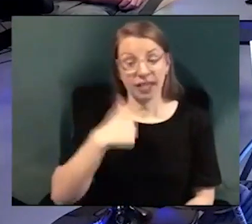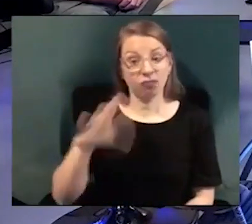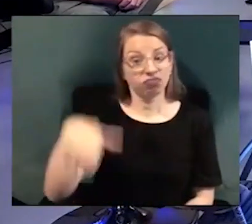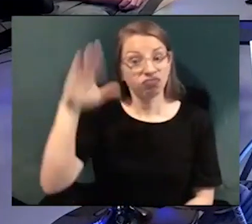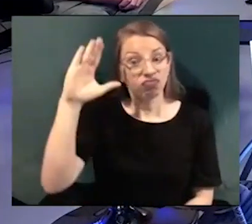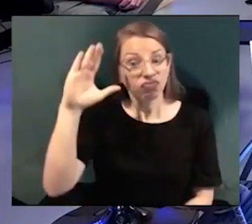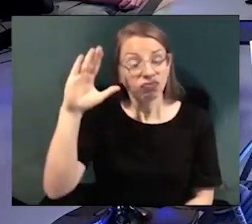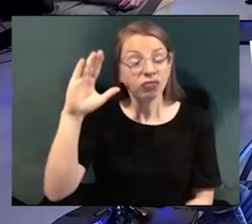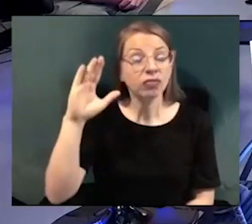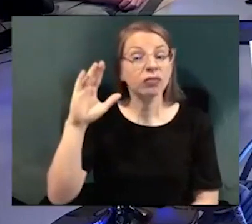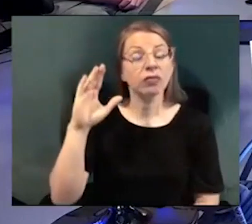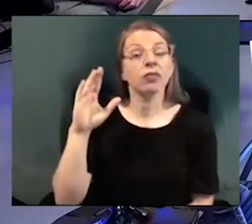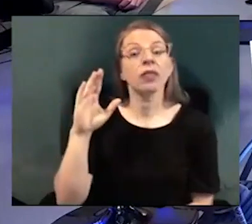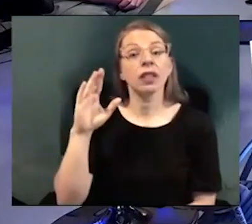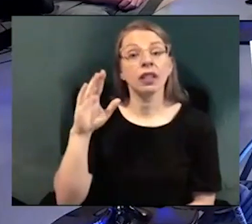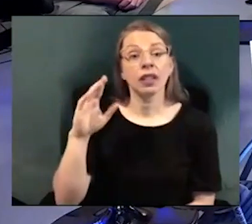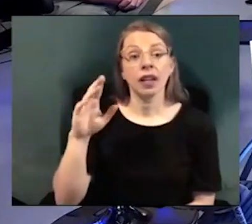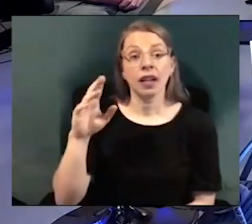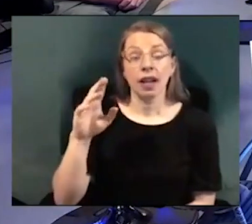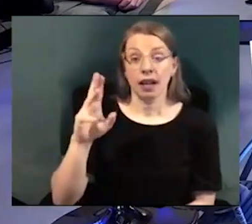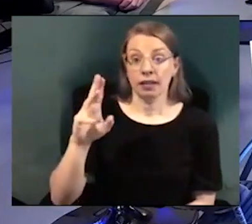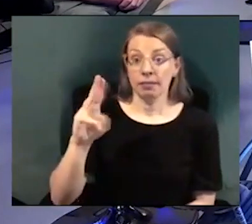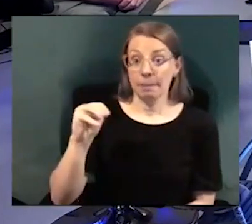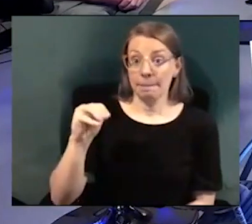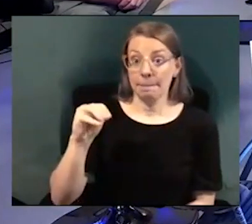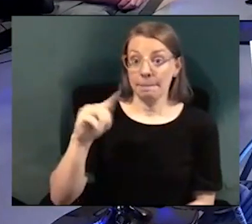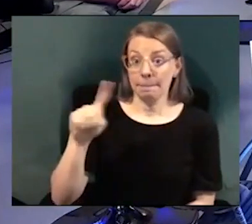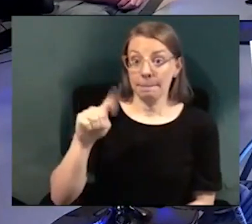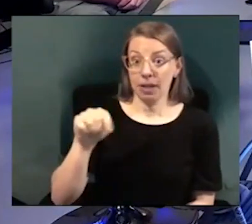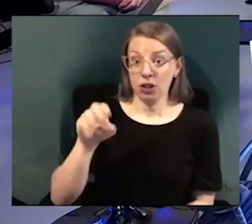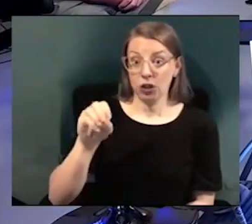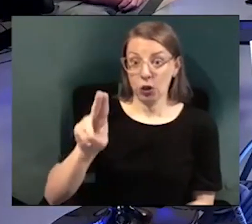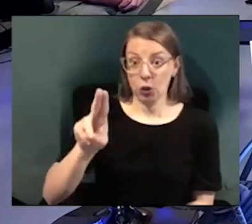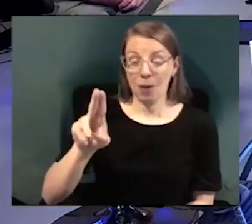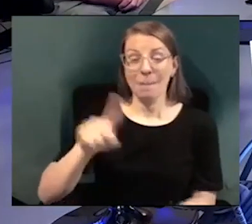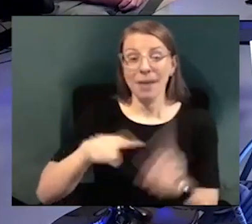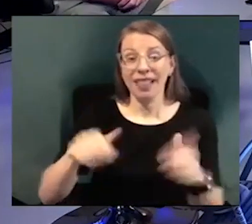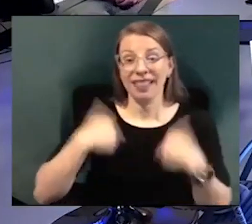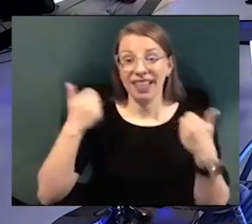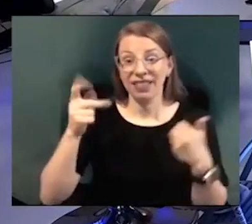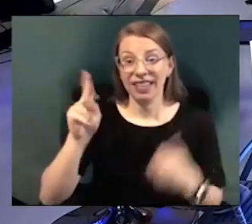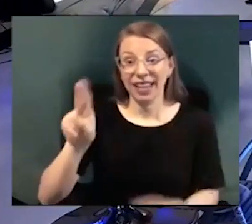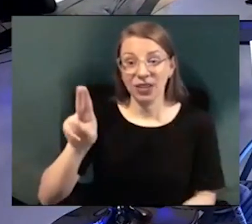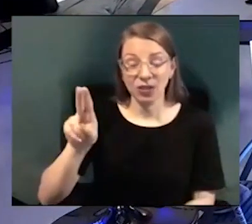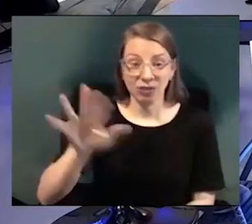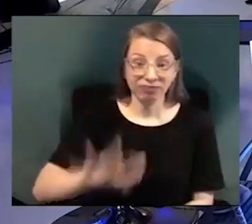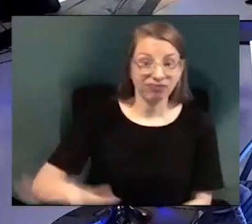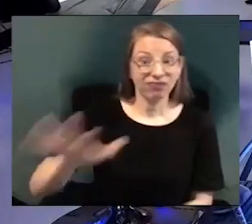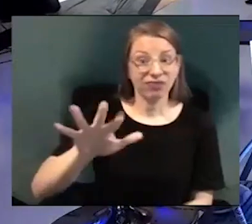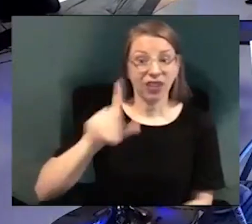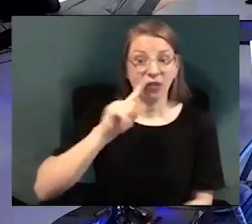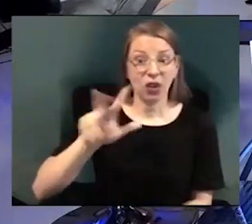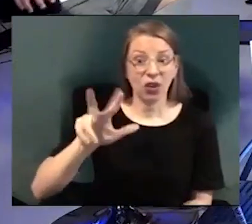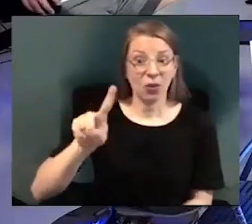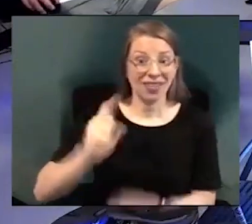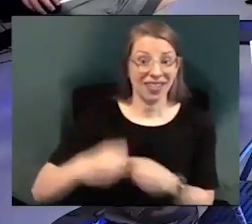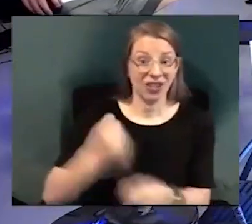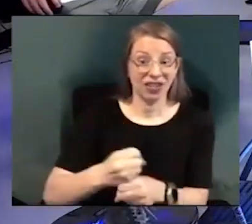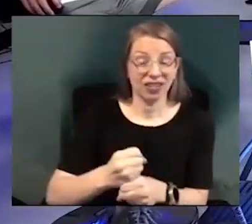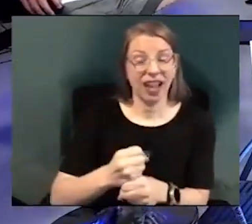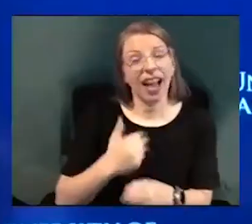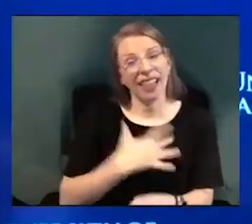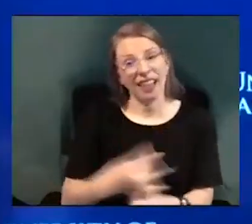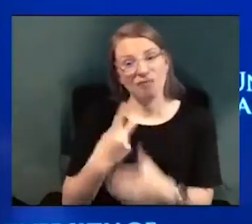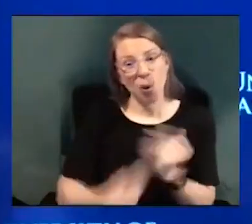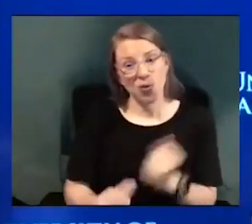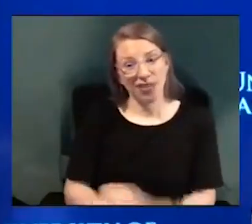now for 31 years. Kind of like KU too. See, it's possible to like both. It's just unusual. Yeah. All right. Thank you for coming in today. Thanks for doing that next